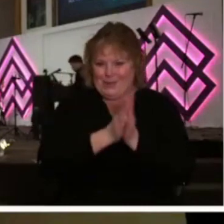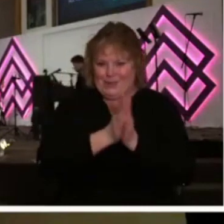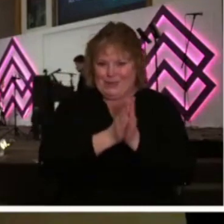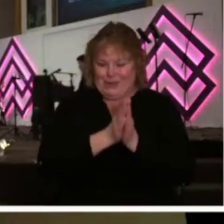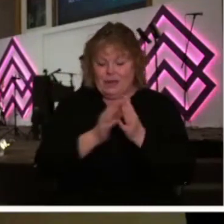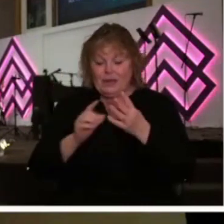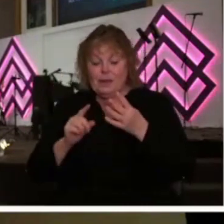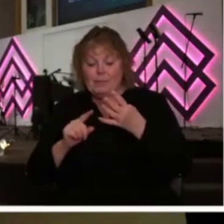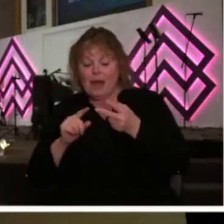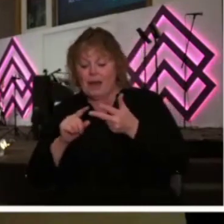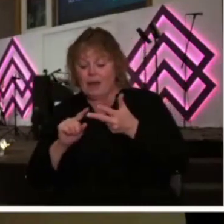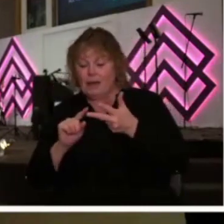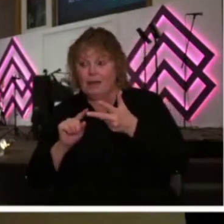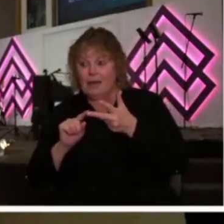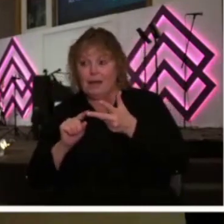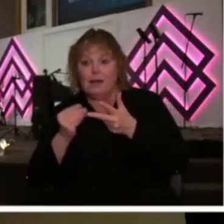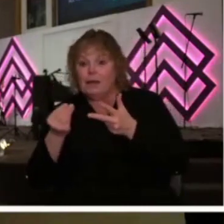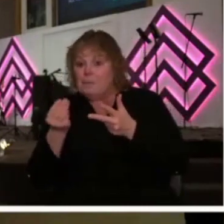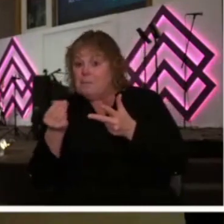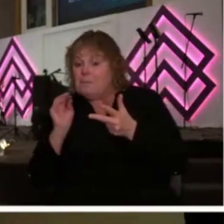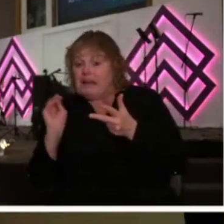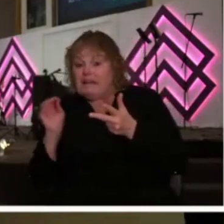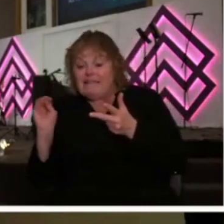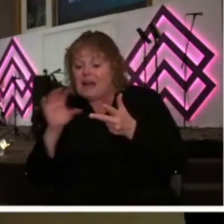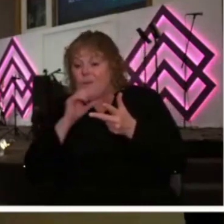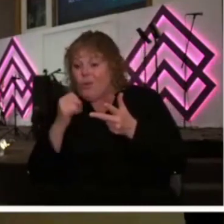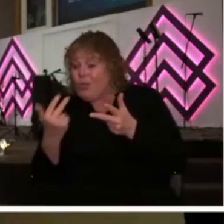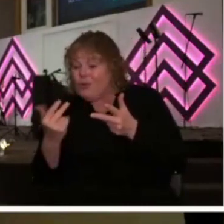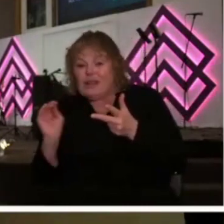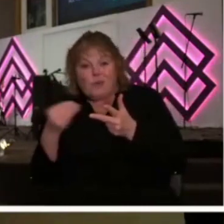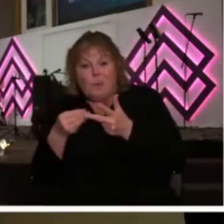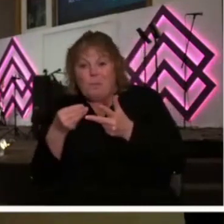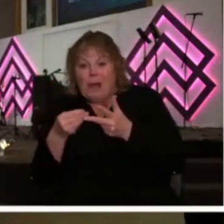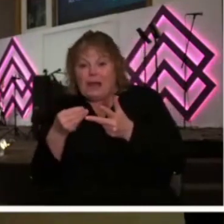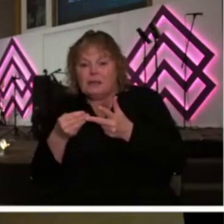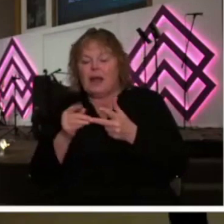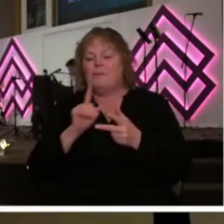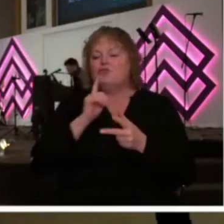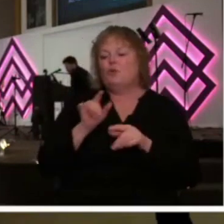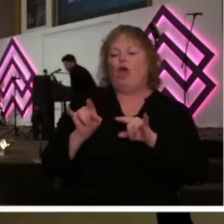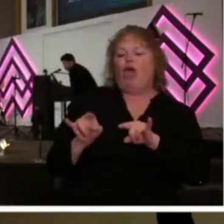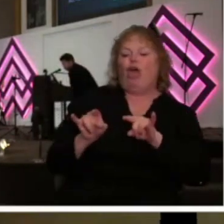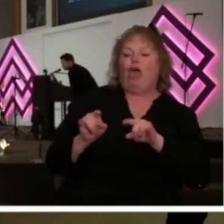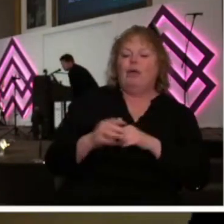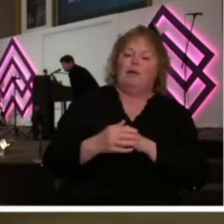Jennifer was so young that she didn't get an allowance, and so I am certain that we made fun of Jennifer.